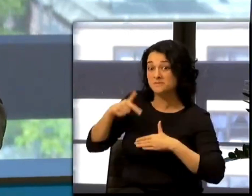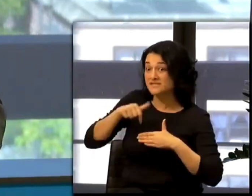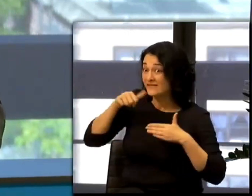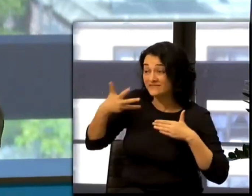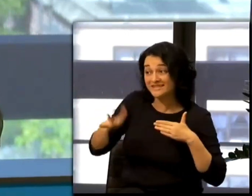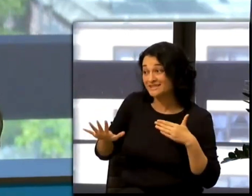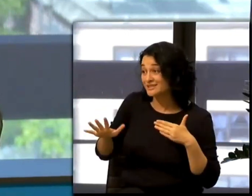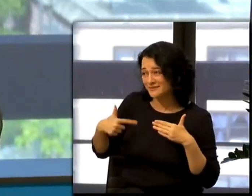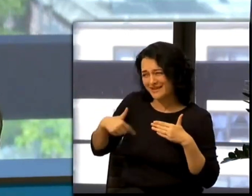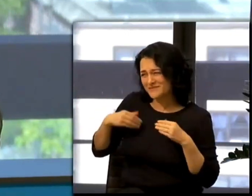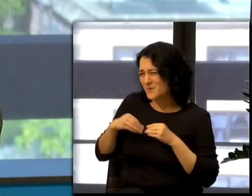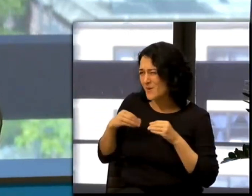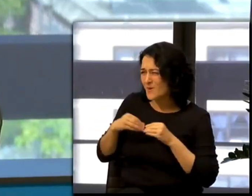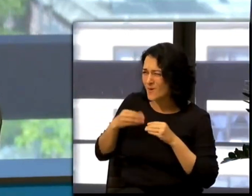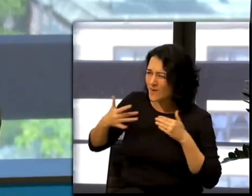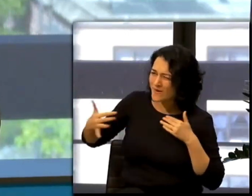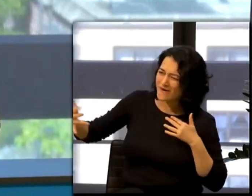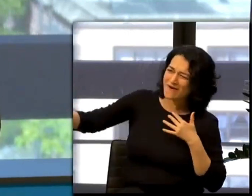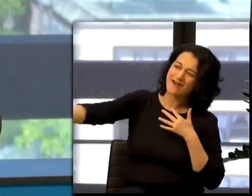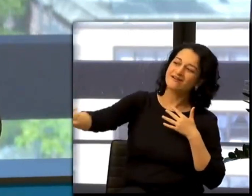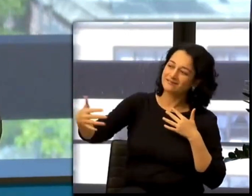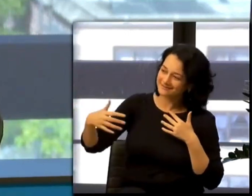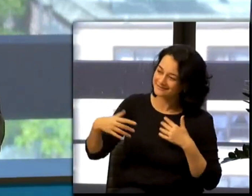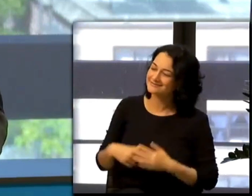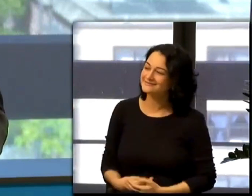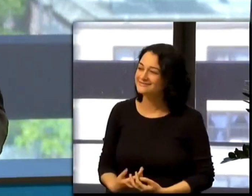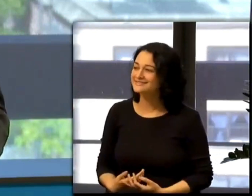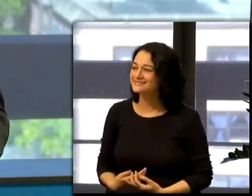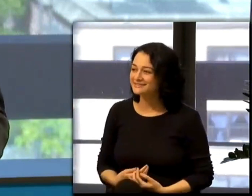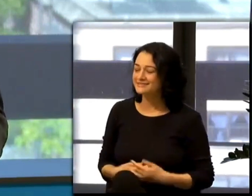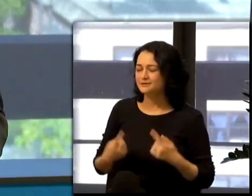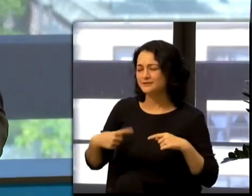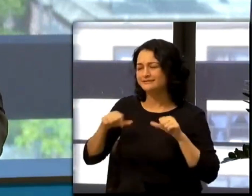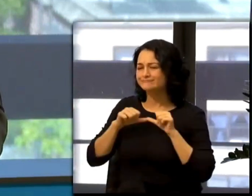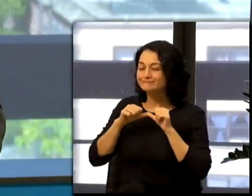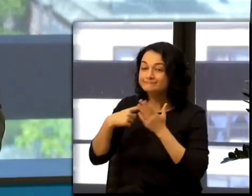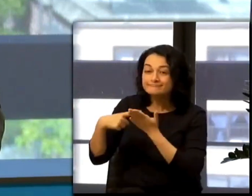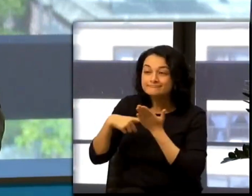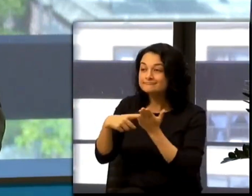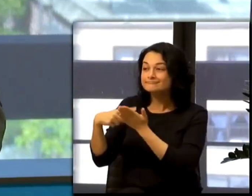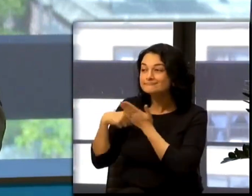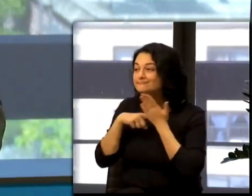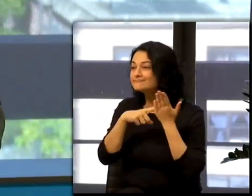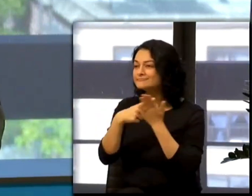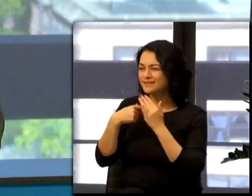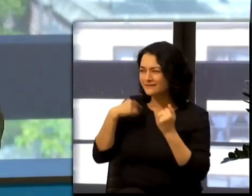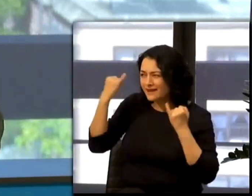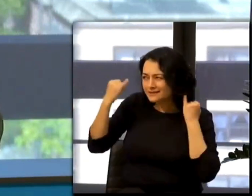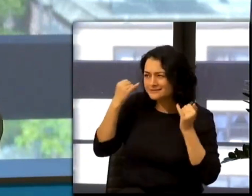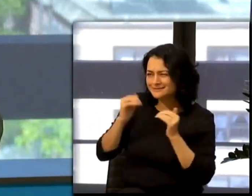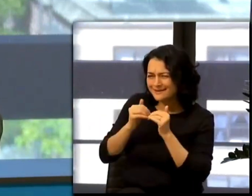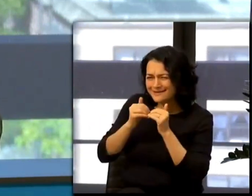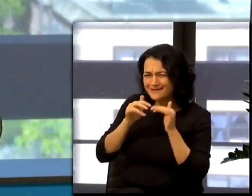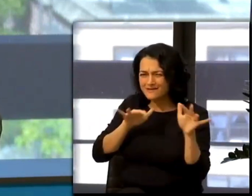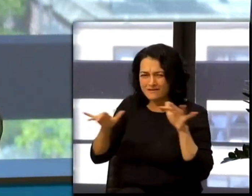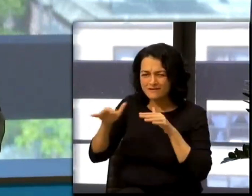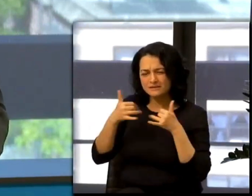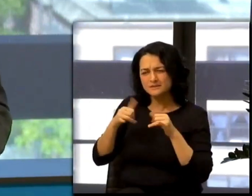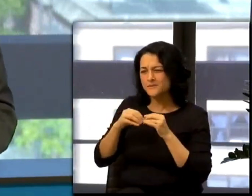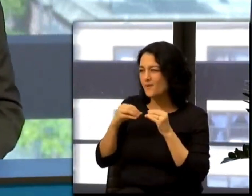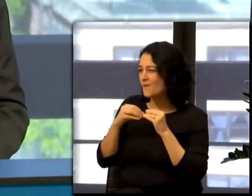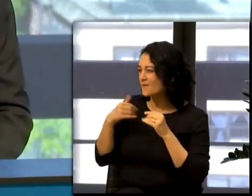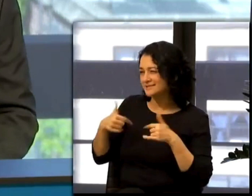strategy development, and action. The body of work collected in our journal issue reflects several fundamental